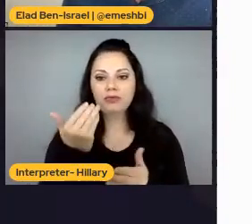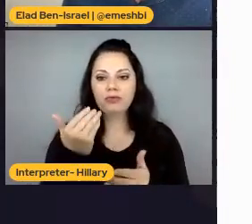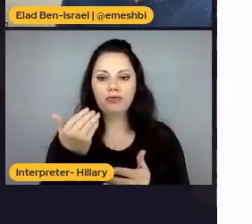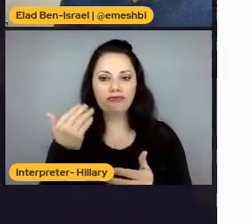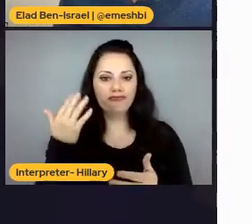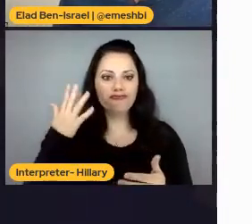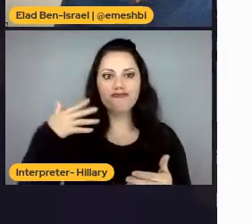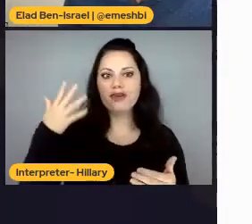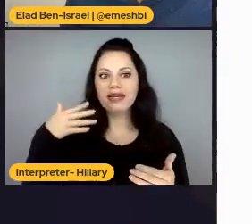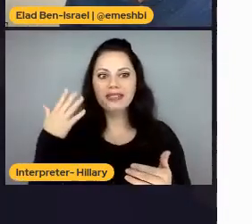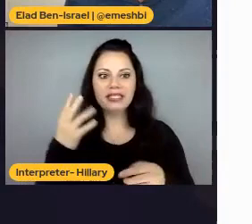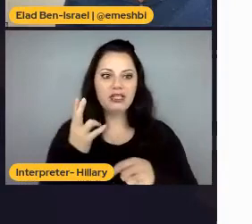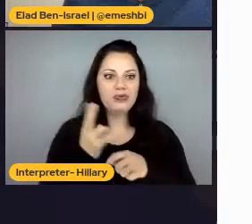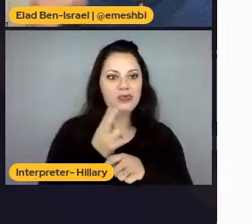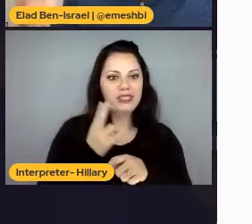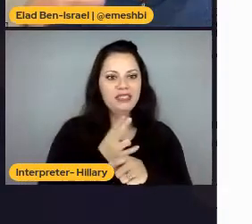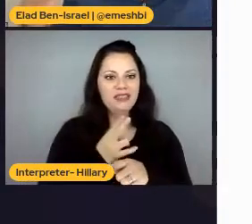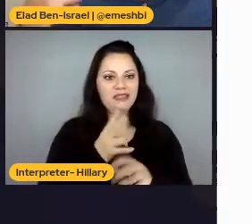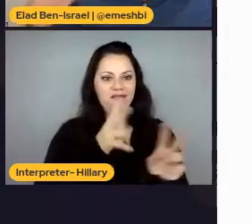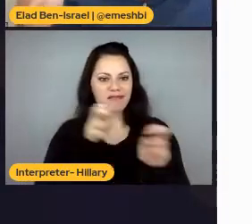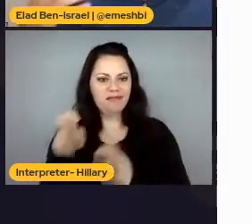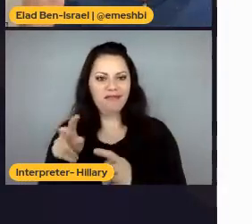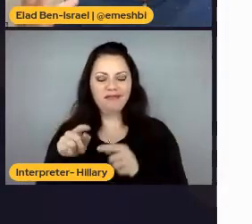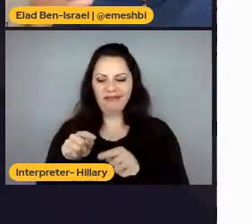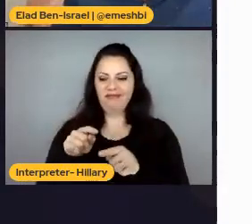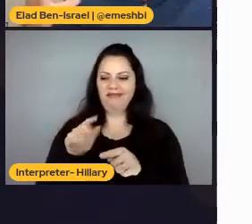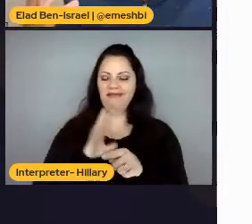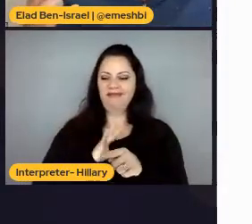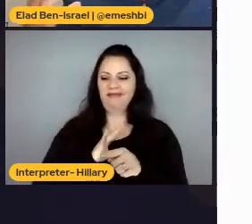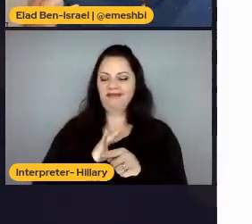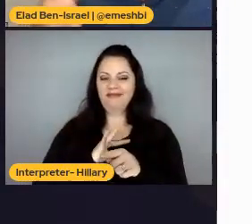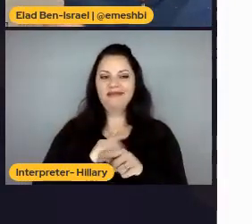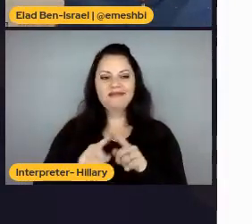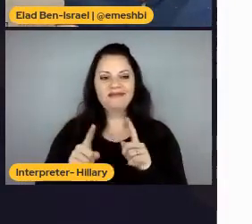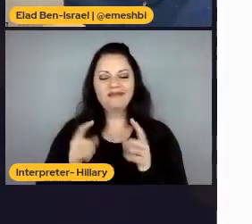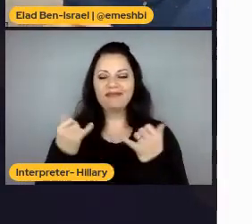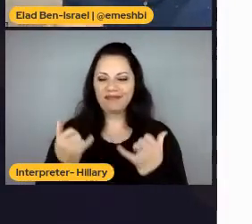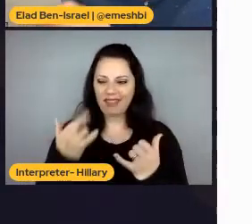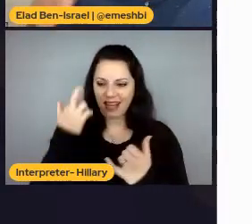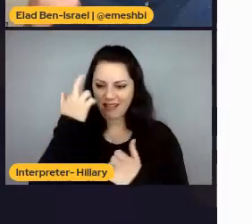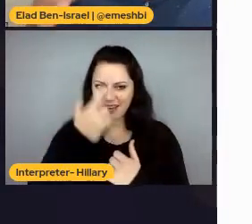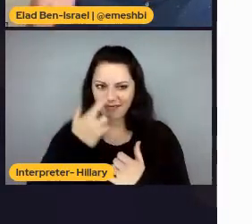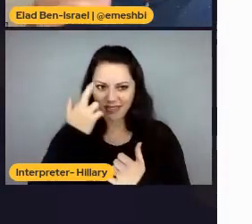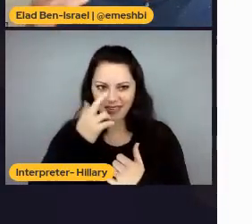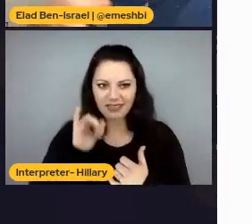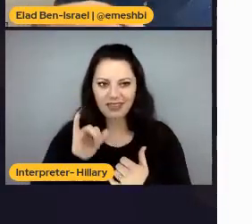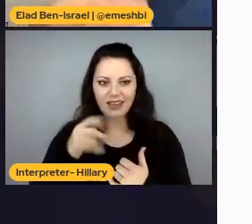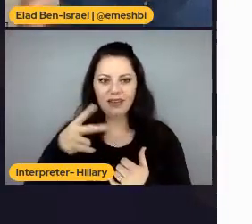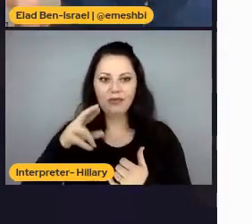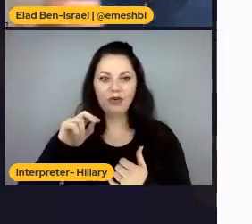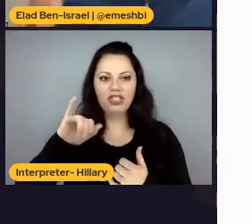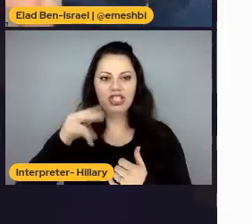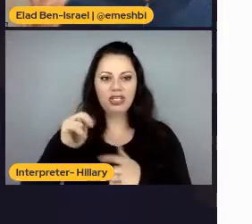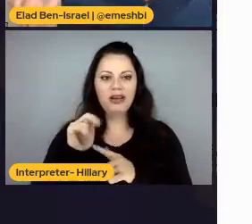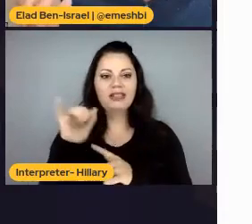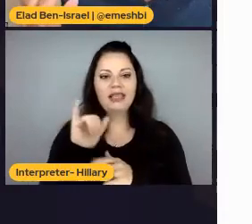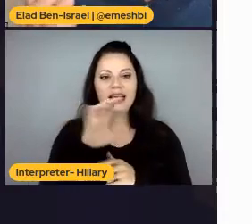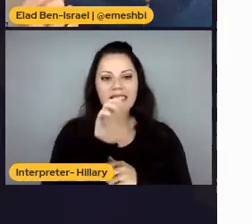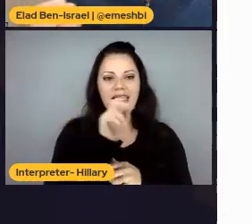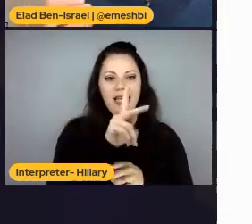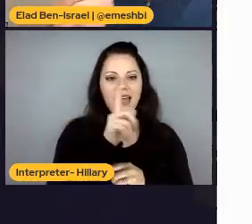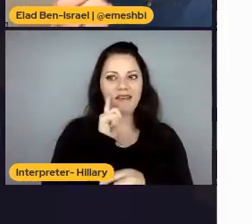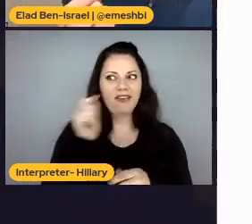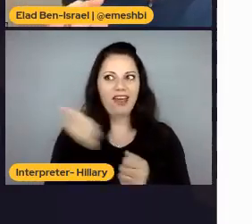crazy usage for it. And in a sense, I'm more and more realizing that Projen is kind of like the CDK for